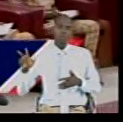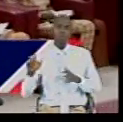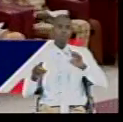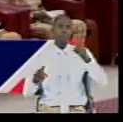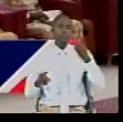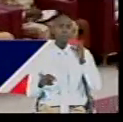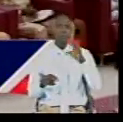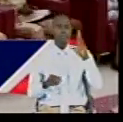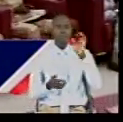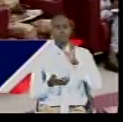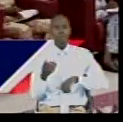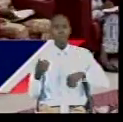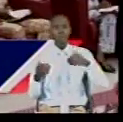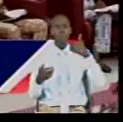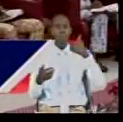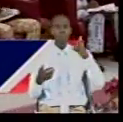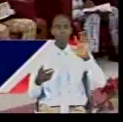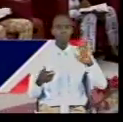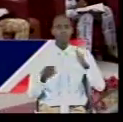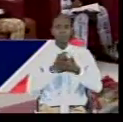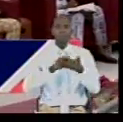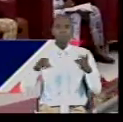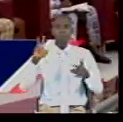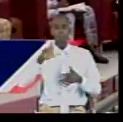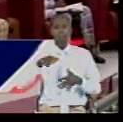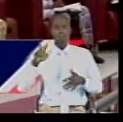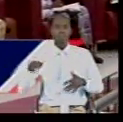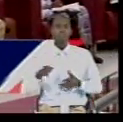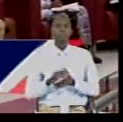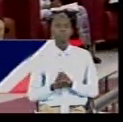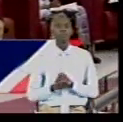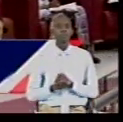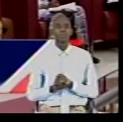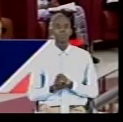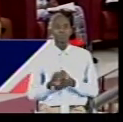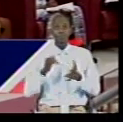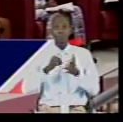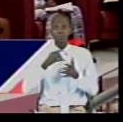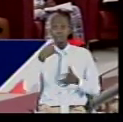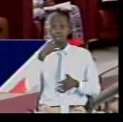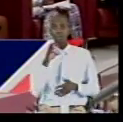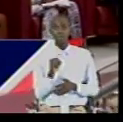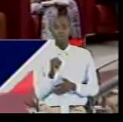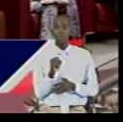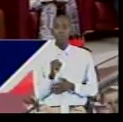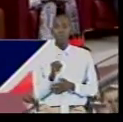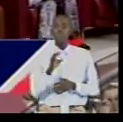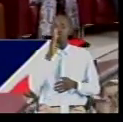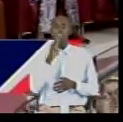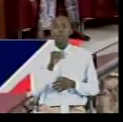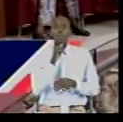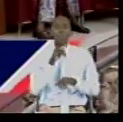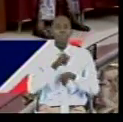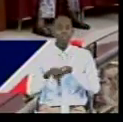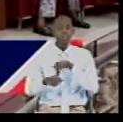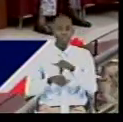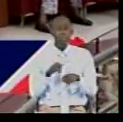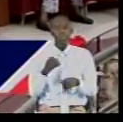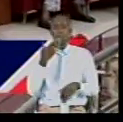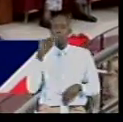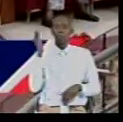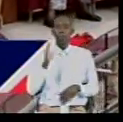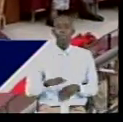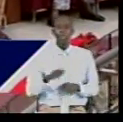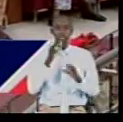chapter 15, reading from verse 33. It says, be not deceived. Evil